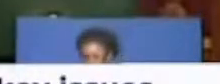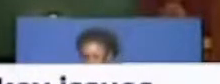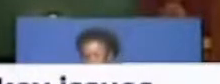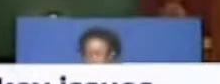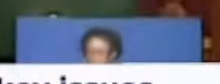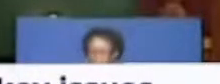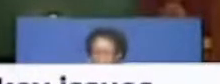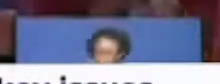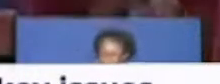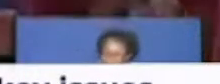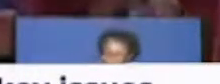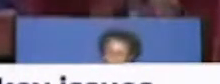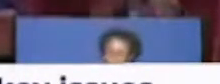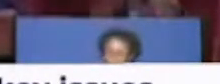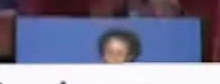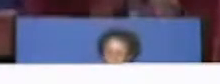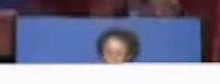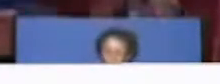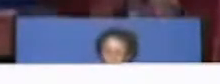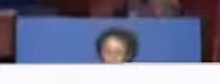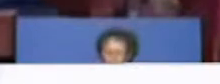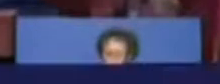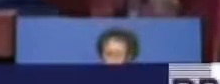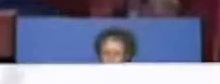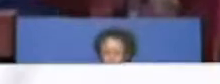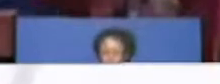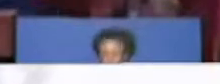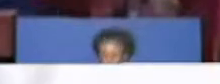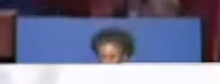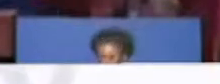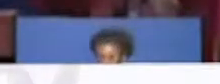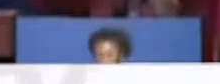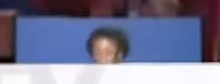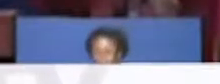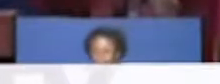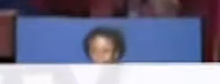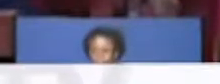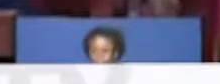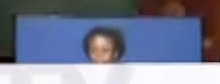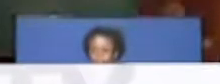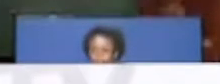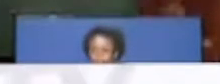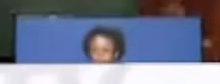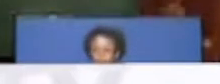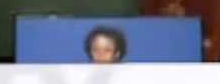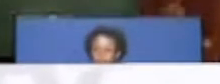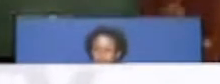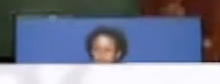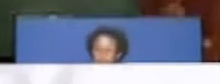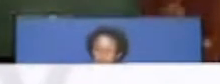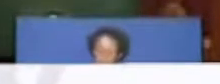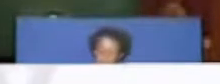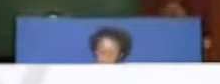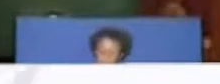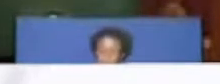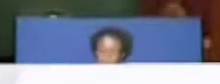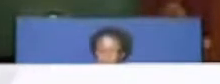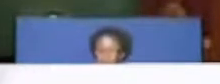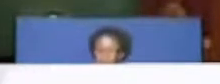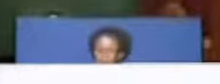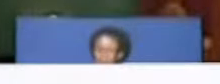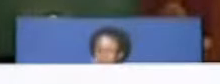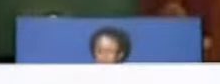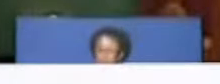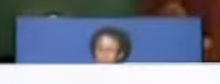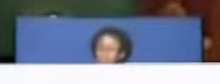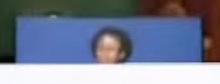in our various sectors. In sum, Mr. Speaker, COVID was both a danger and an